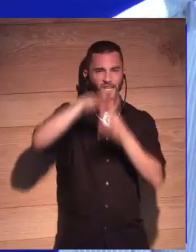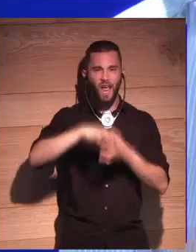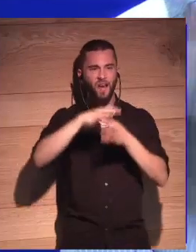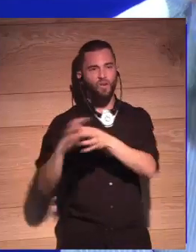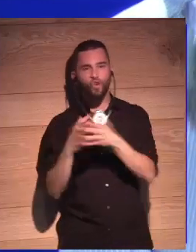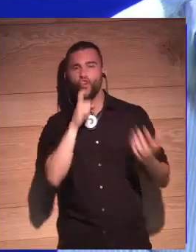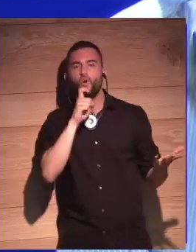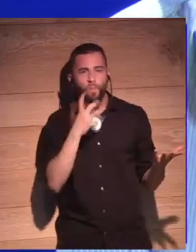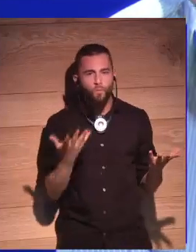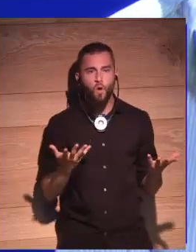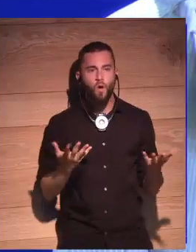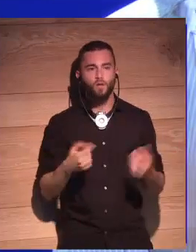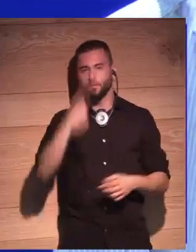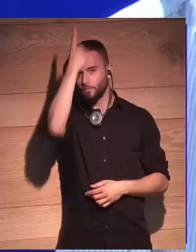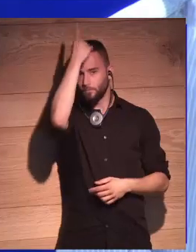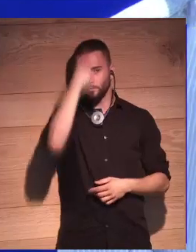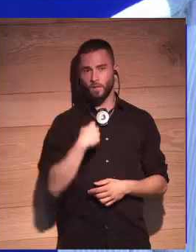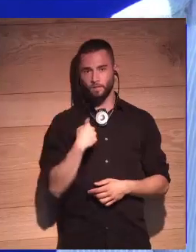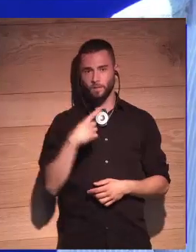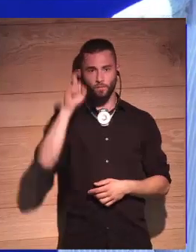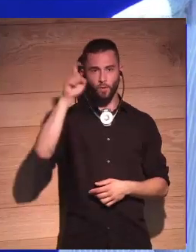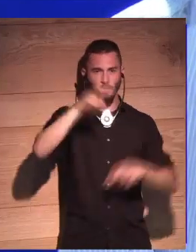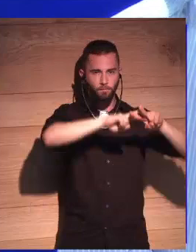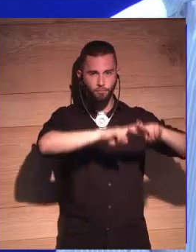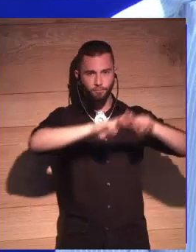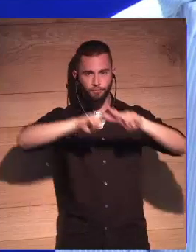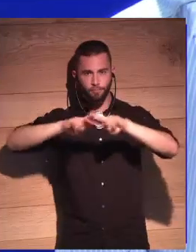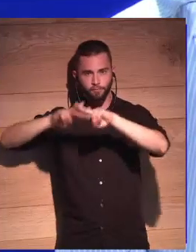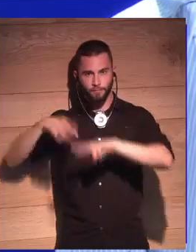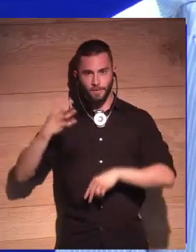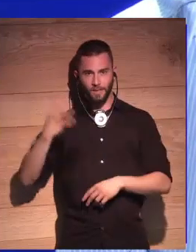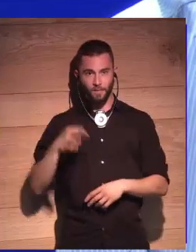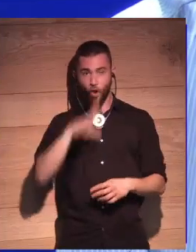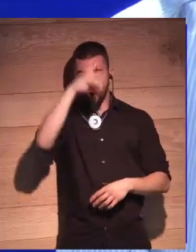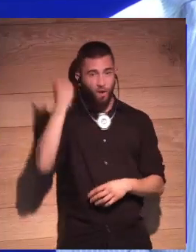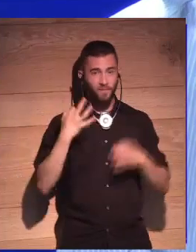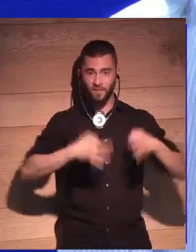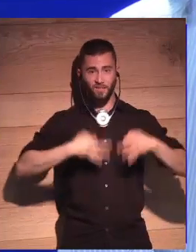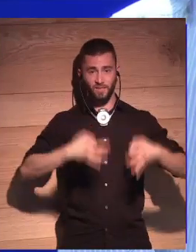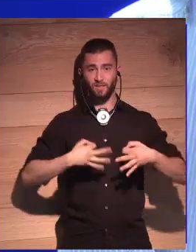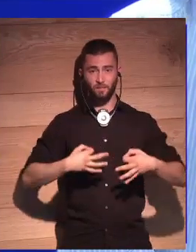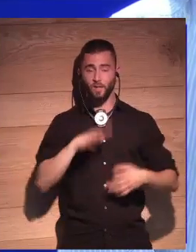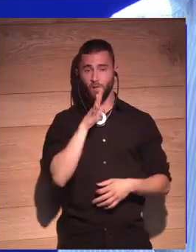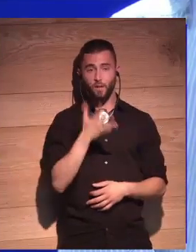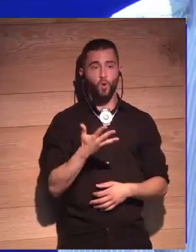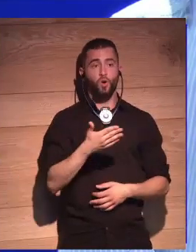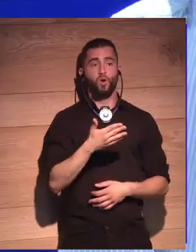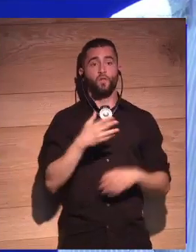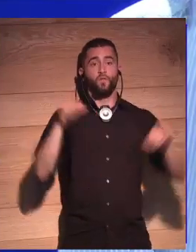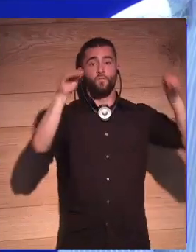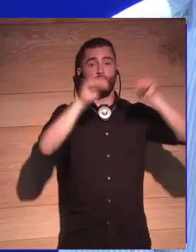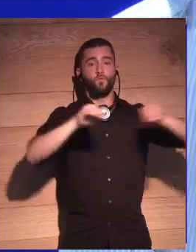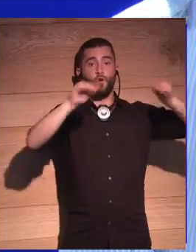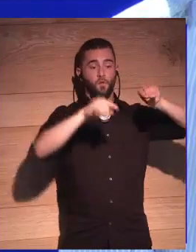virtual reality? Is this horizontal? Is this vertical? So we needed to analyze the profile of the